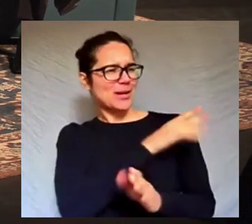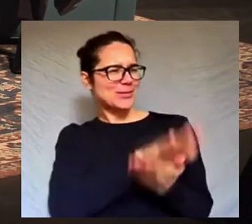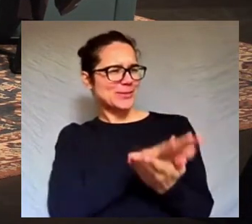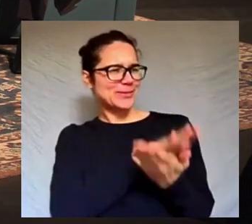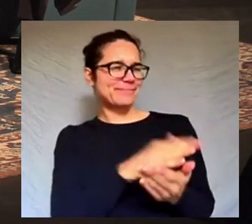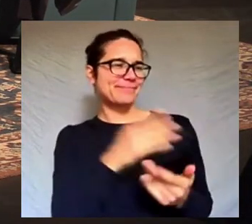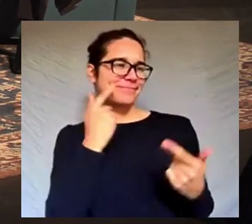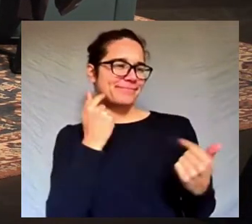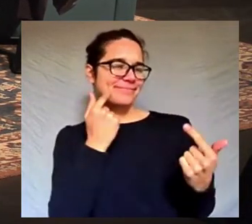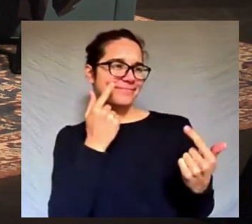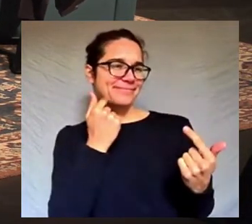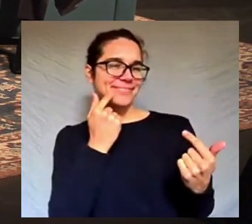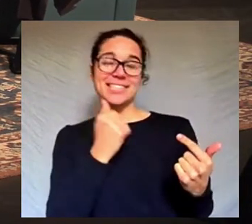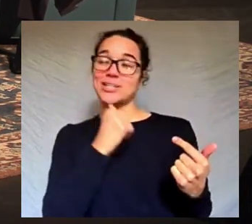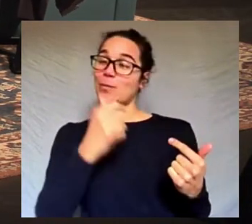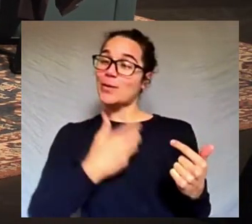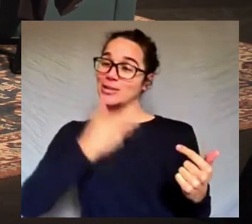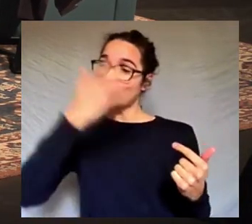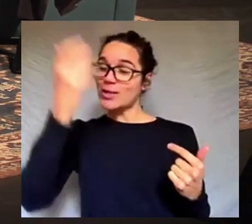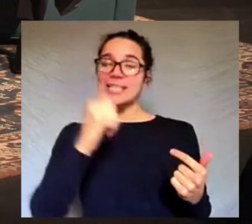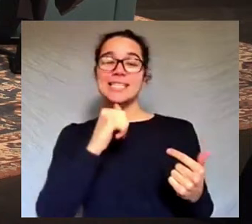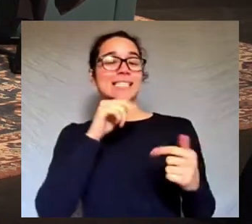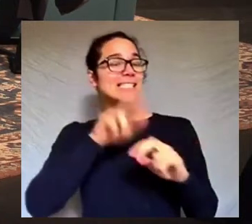Don't raise your voices. Sit in the spot.